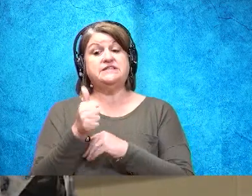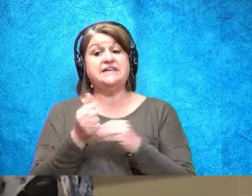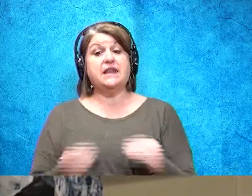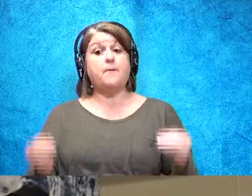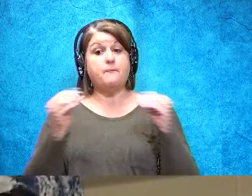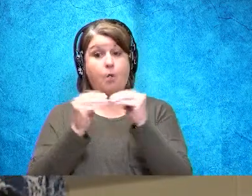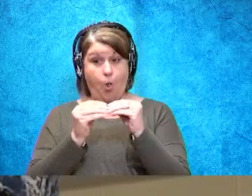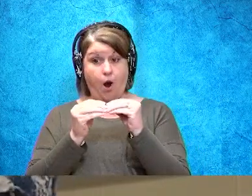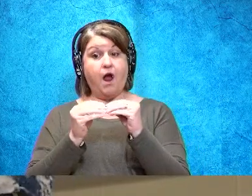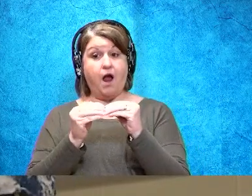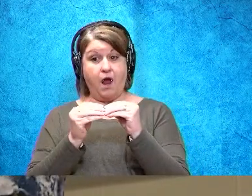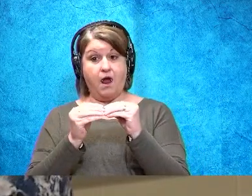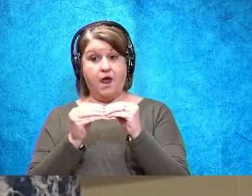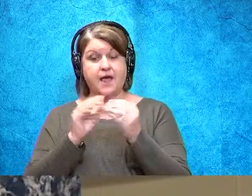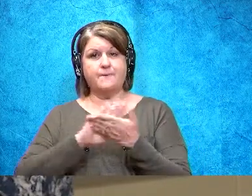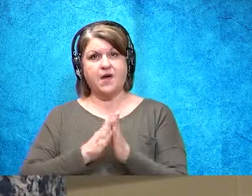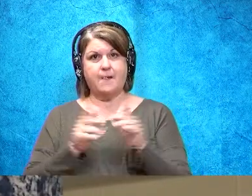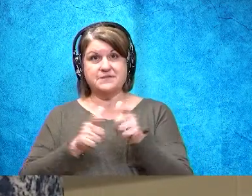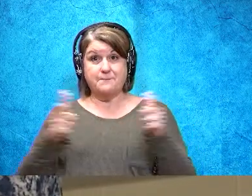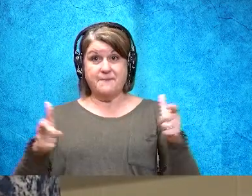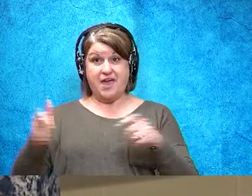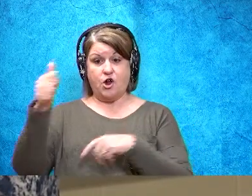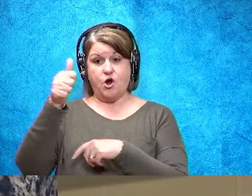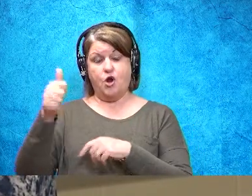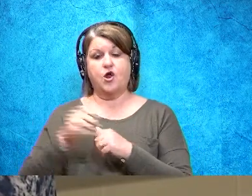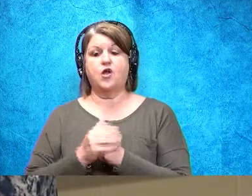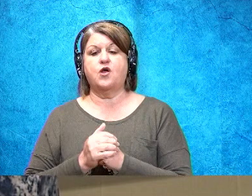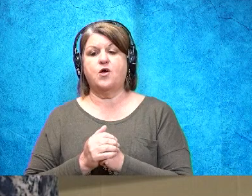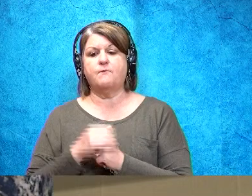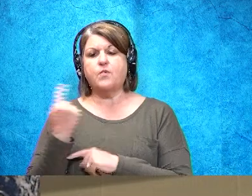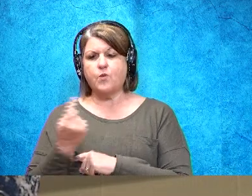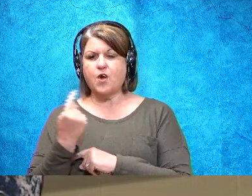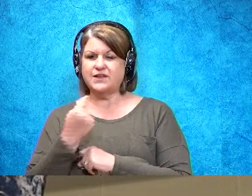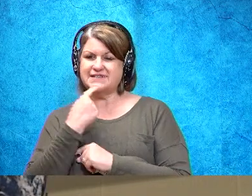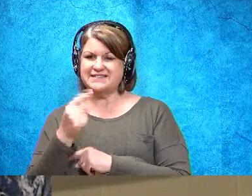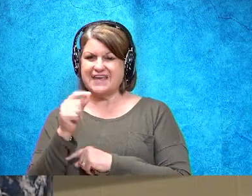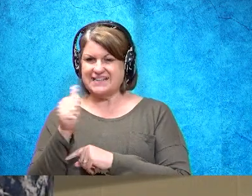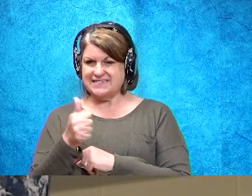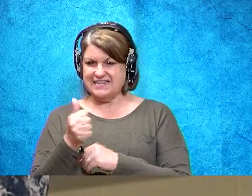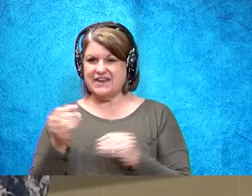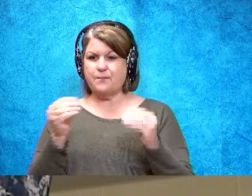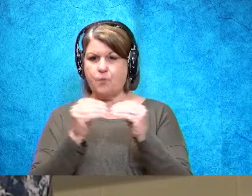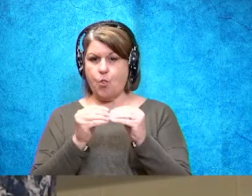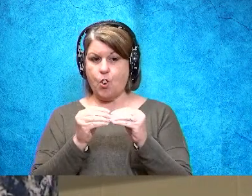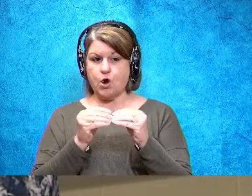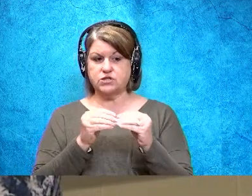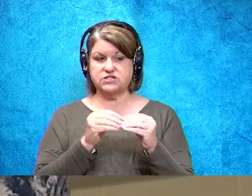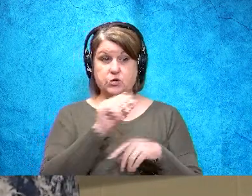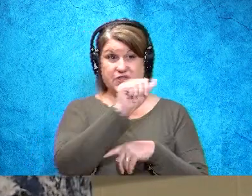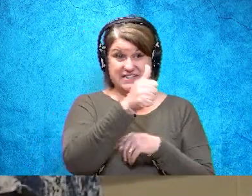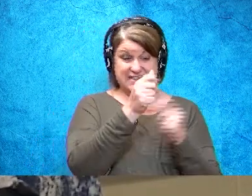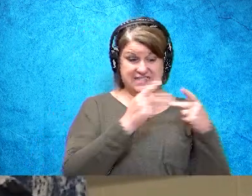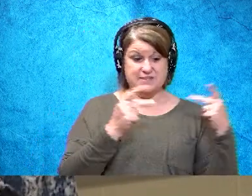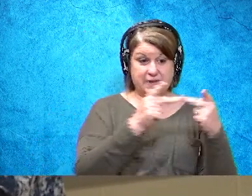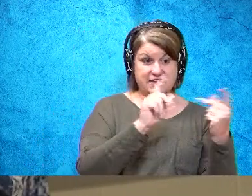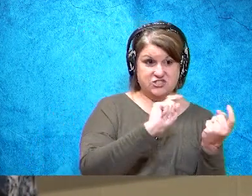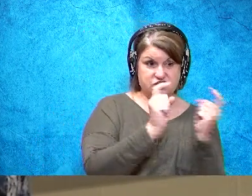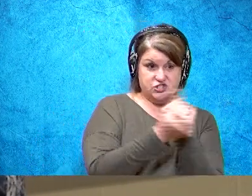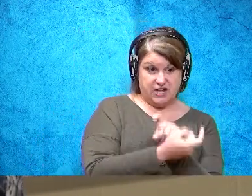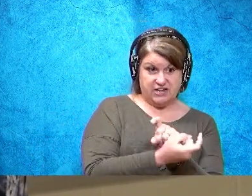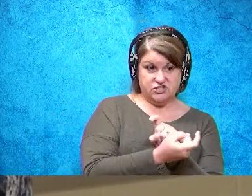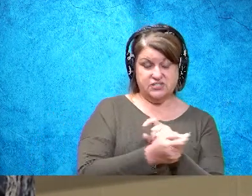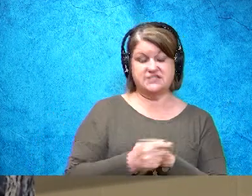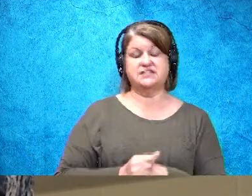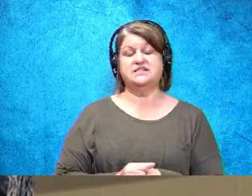have more, you're getting bigger. But we're only saying 10 more, so it changes the tens place. 10